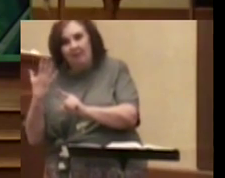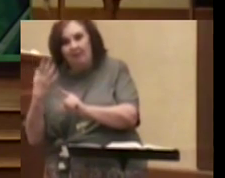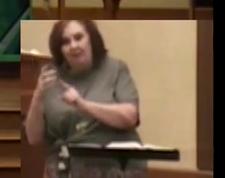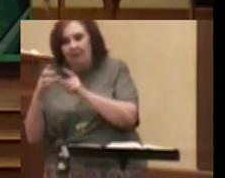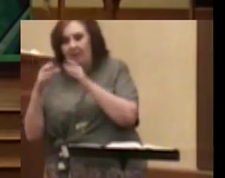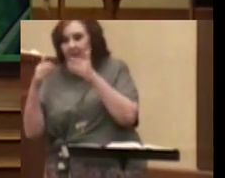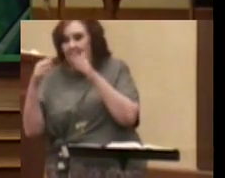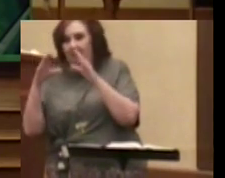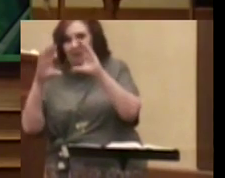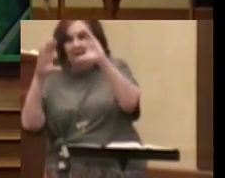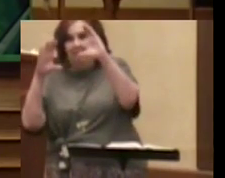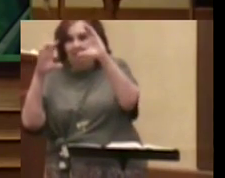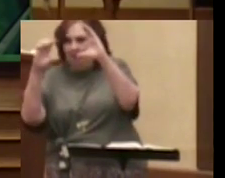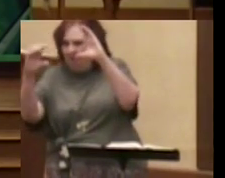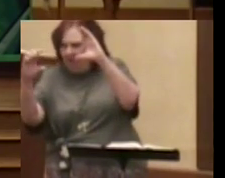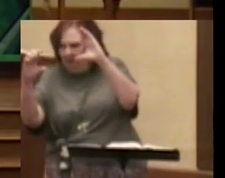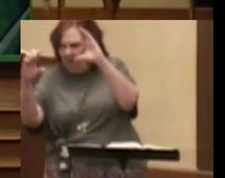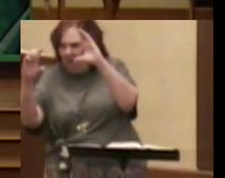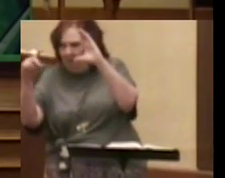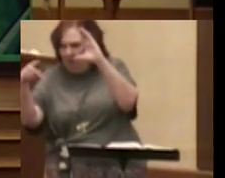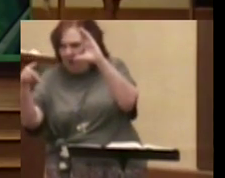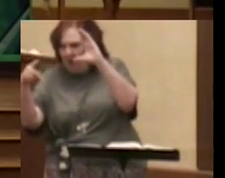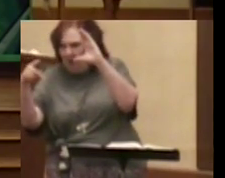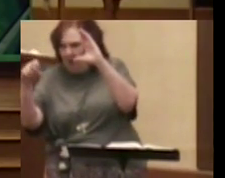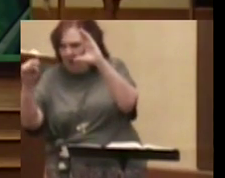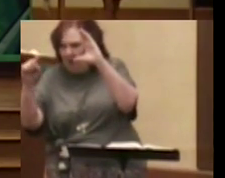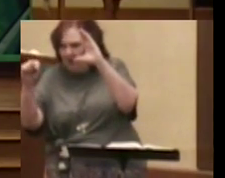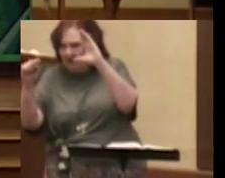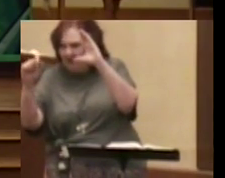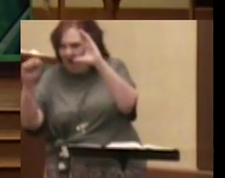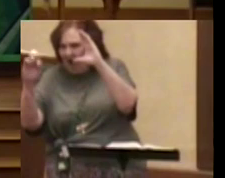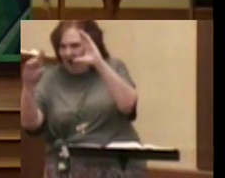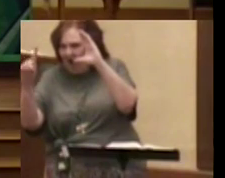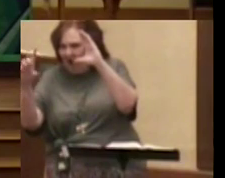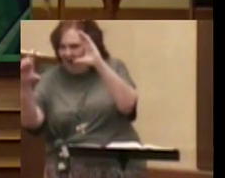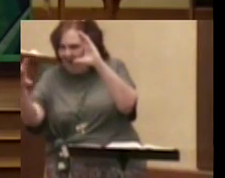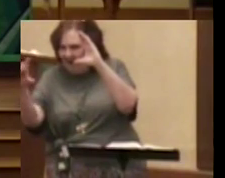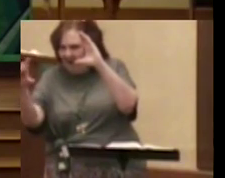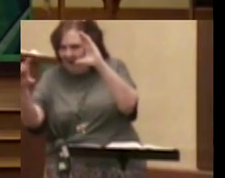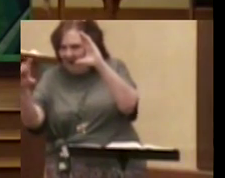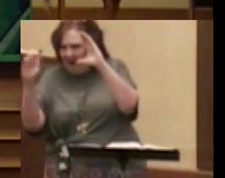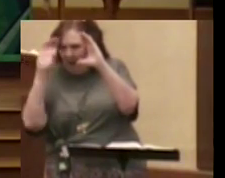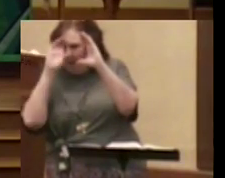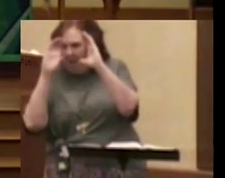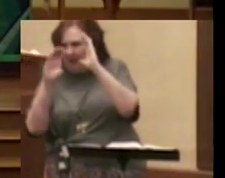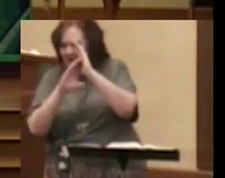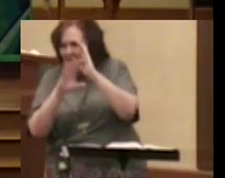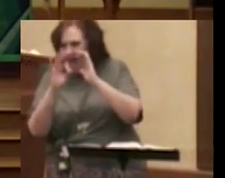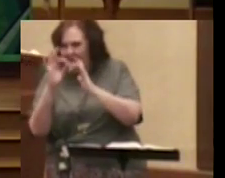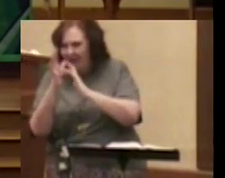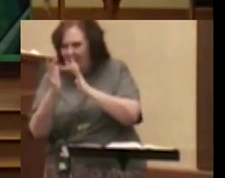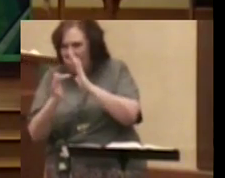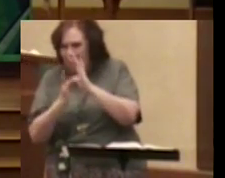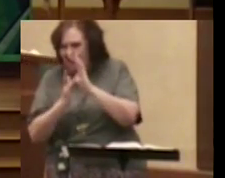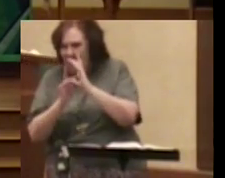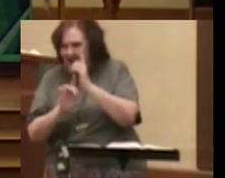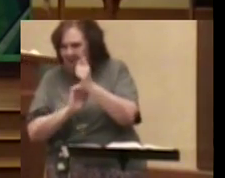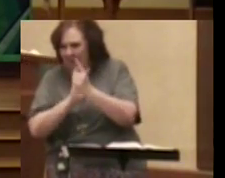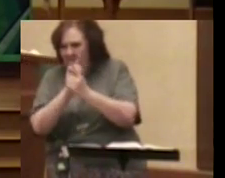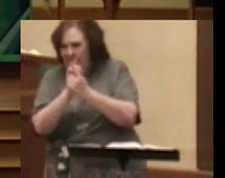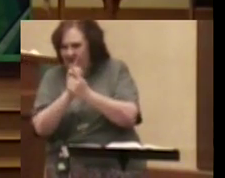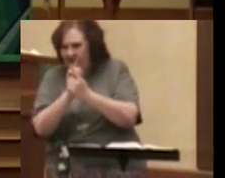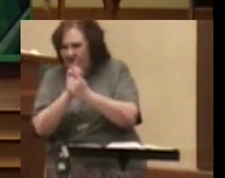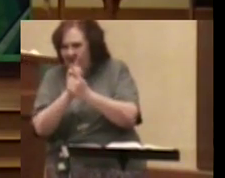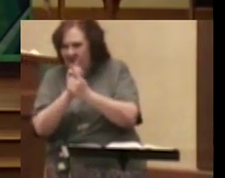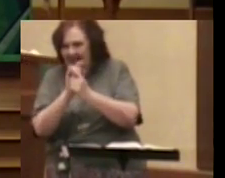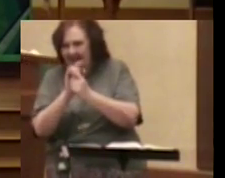picture, a postcard actually, and on that postcard was a picture of Jesus meeting Mary at